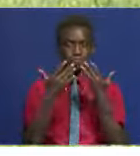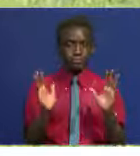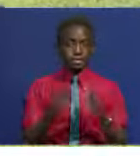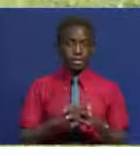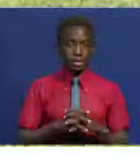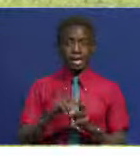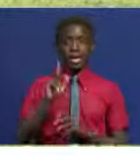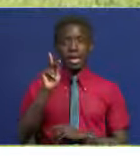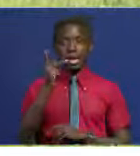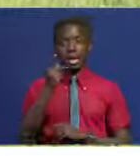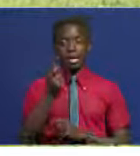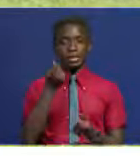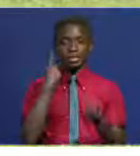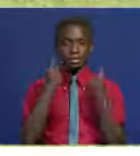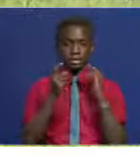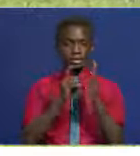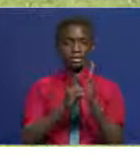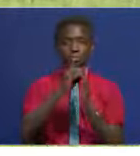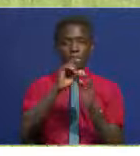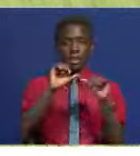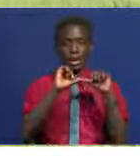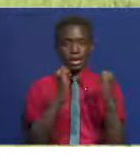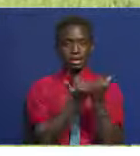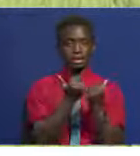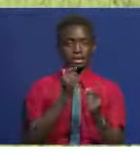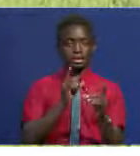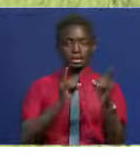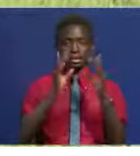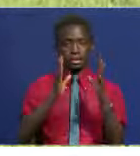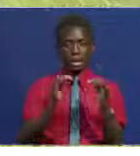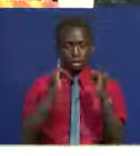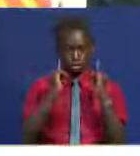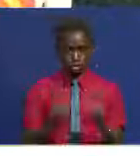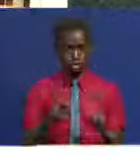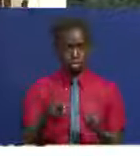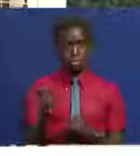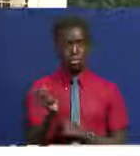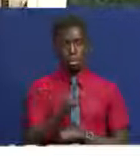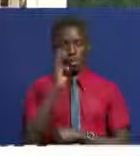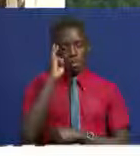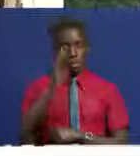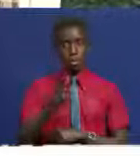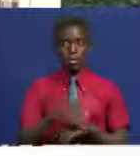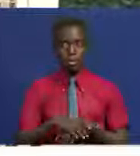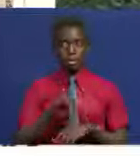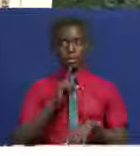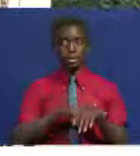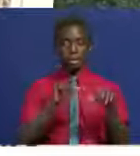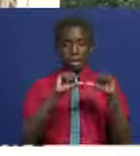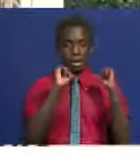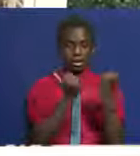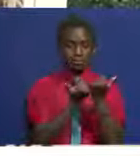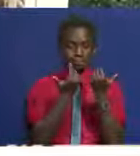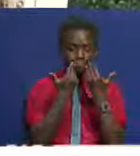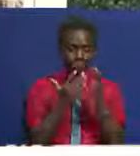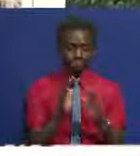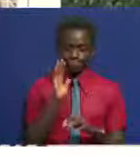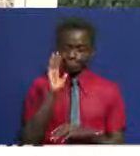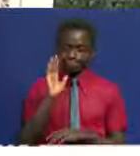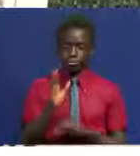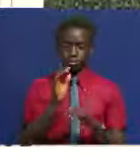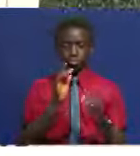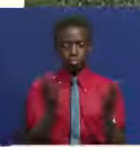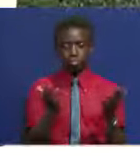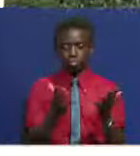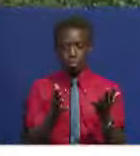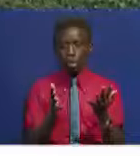Kenya Tea Development Agency will have new directors this month after the agency completed its grassroots elections. The